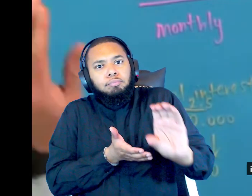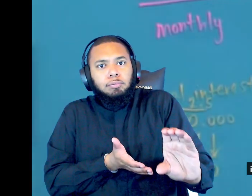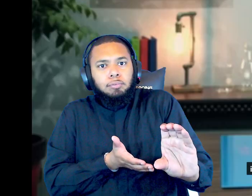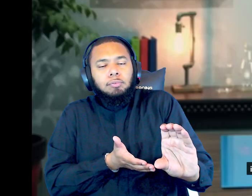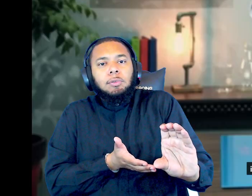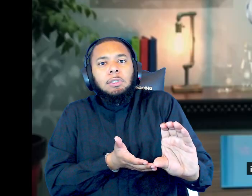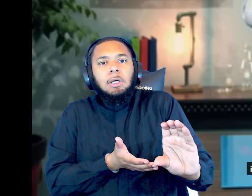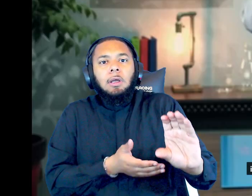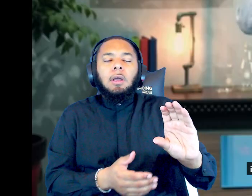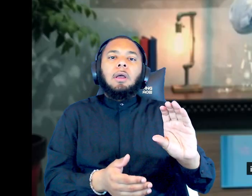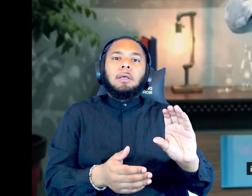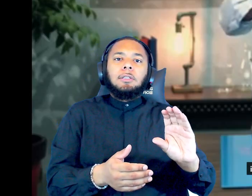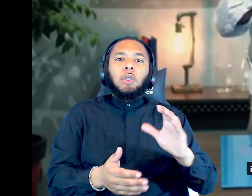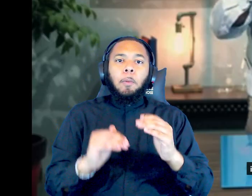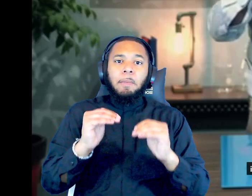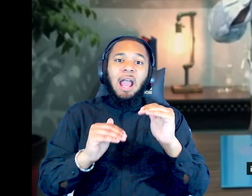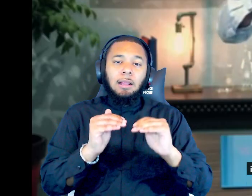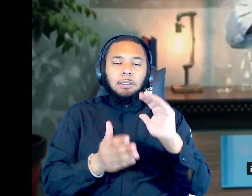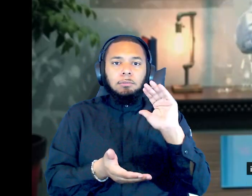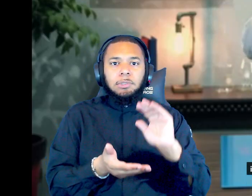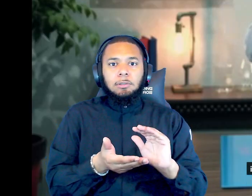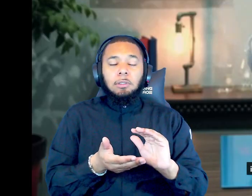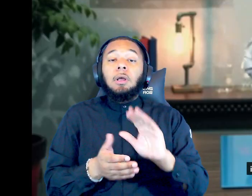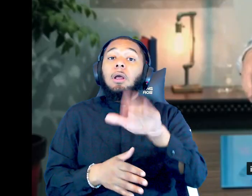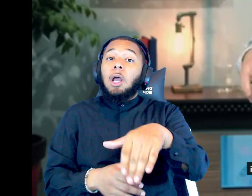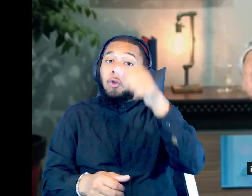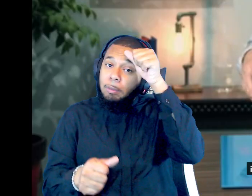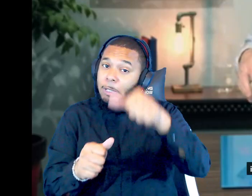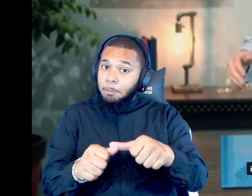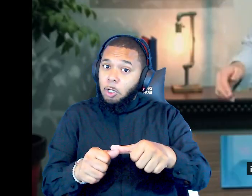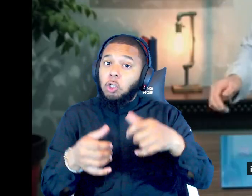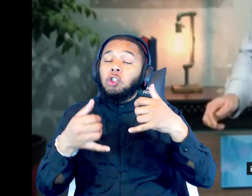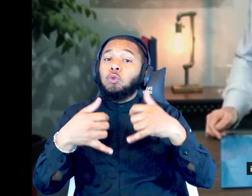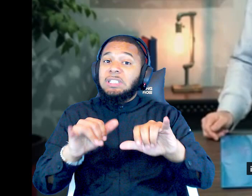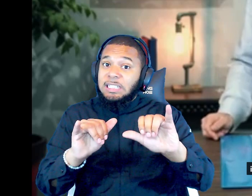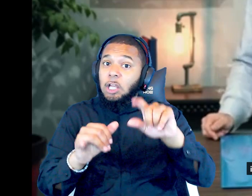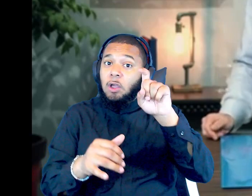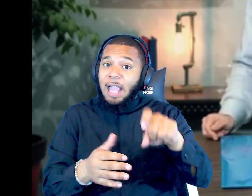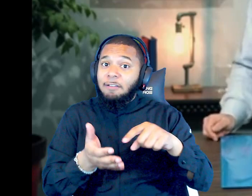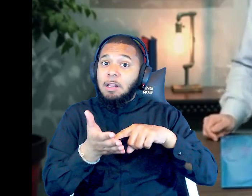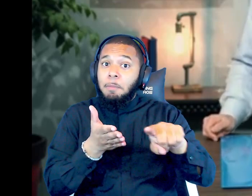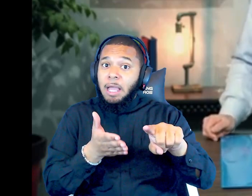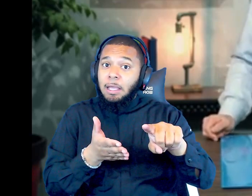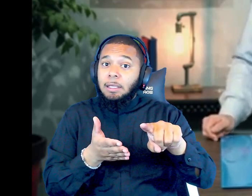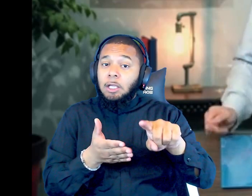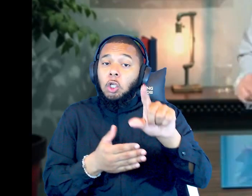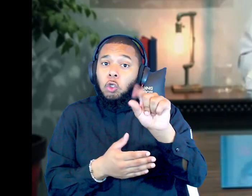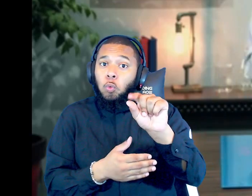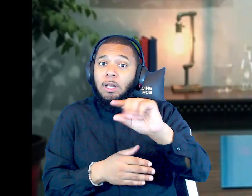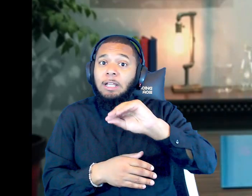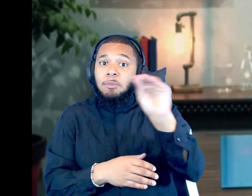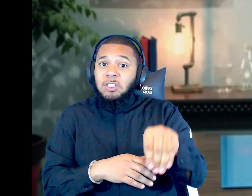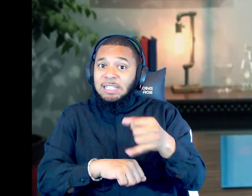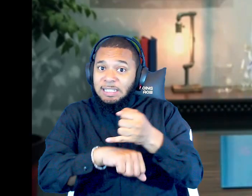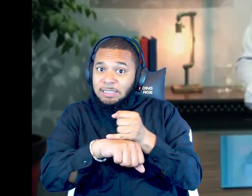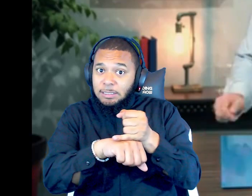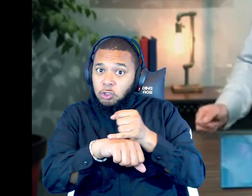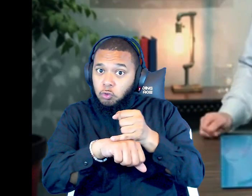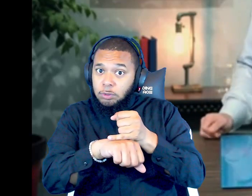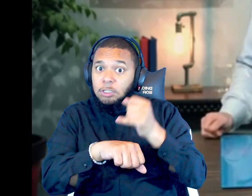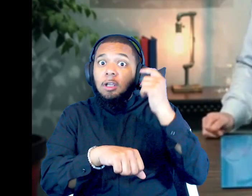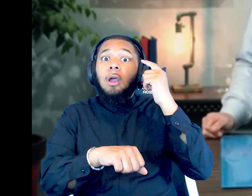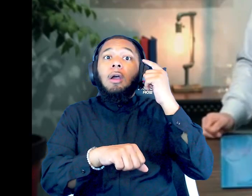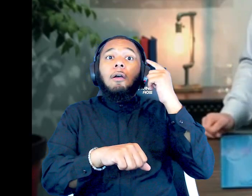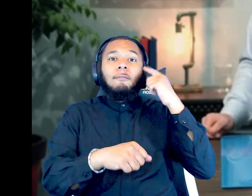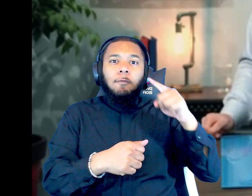interesting is that you're still going to owe a 20% APR on $42.50 the next month. So you're still going to have a finance